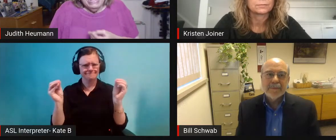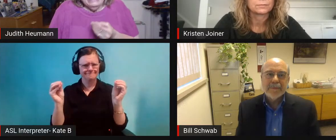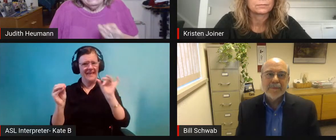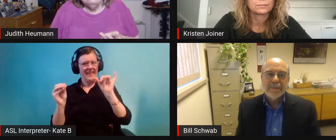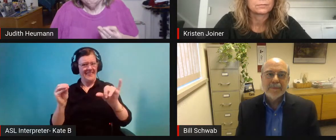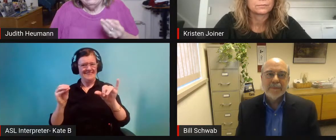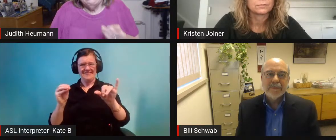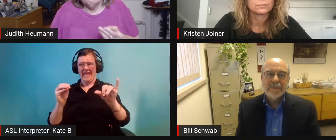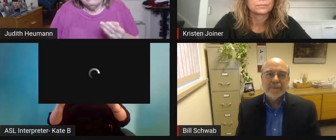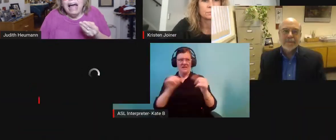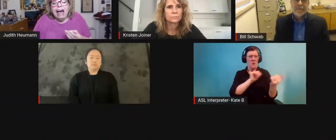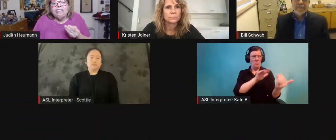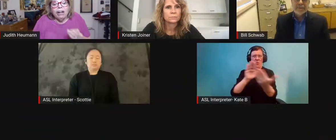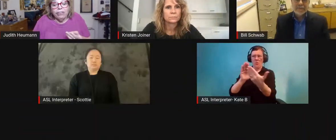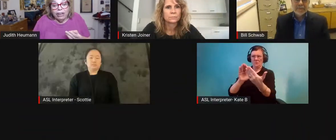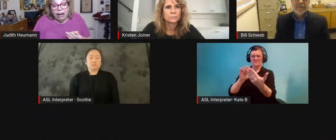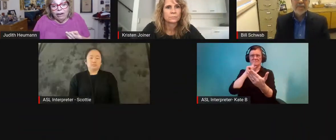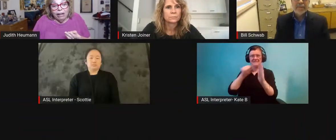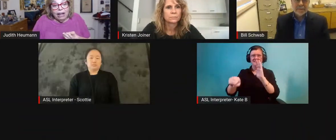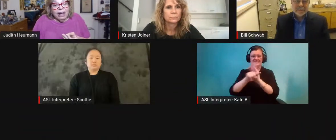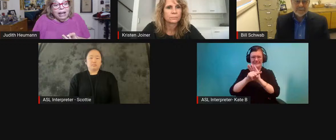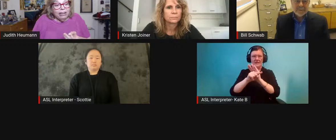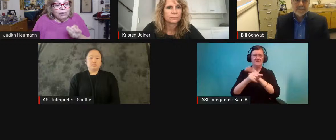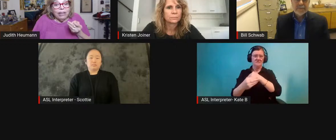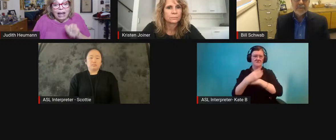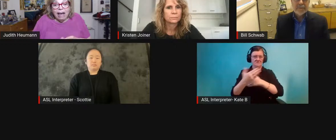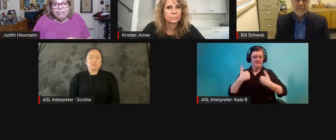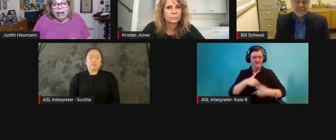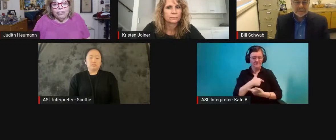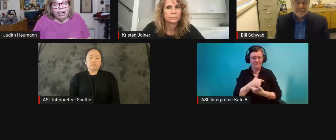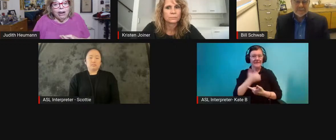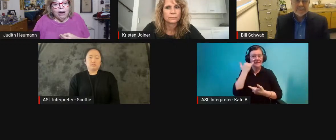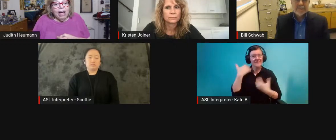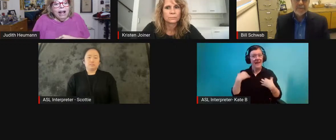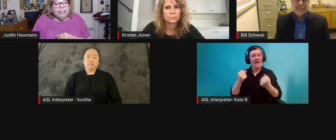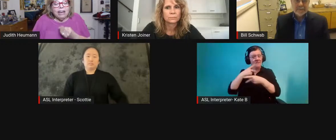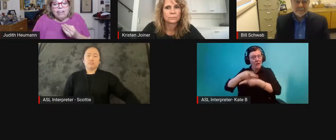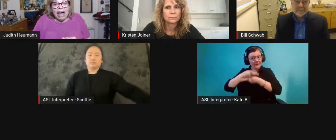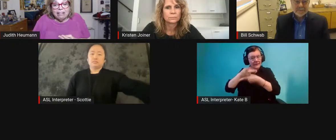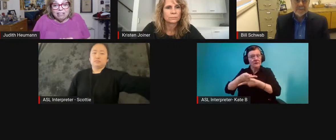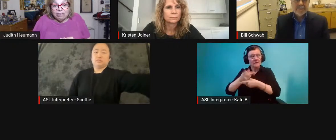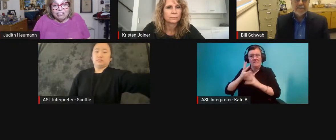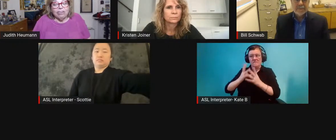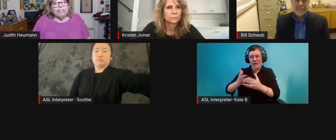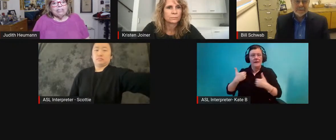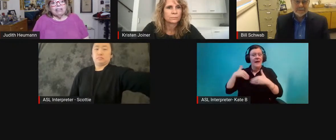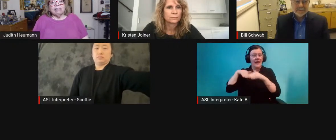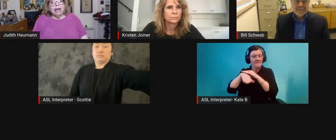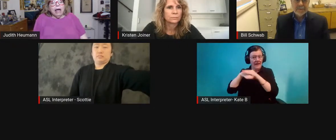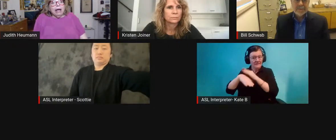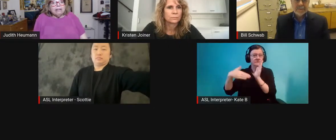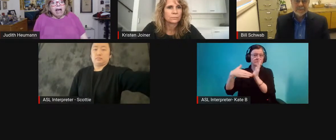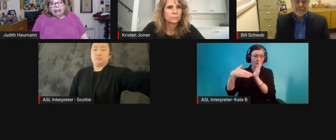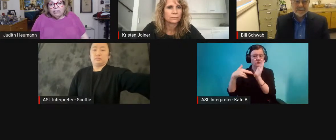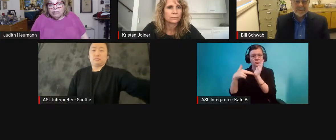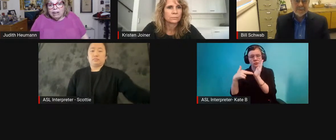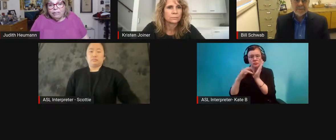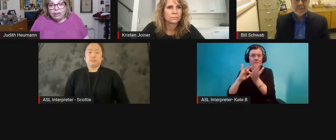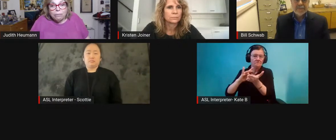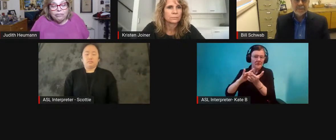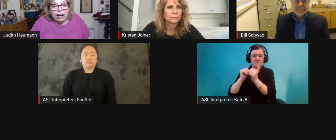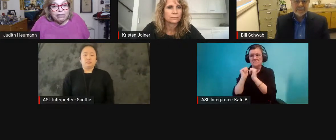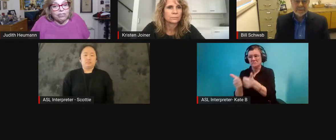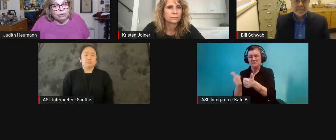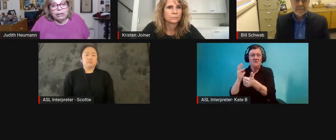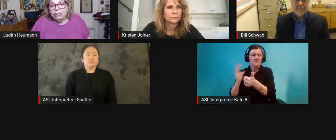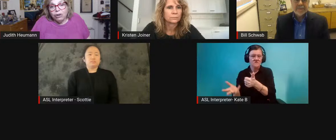people, even if they have health care. They have health care, they have access to services. Doctors and